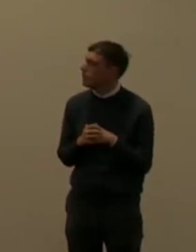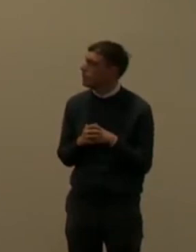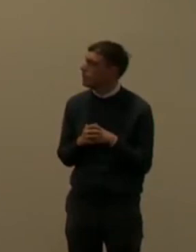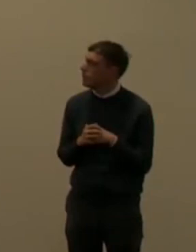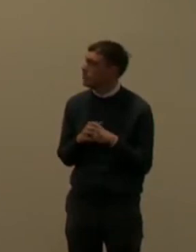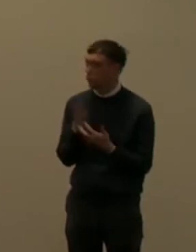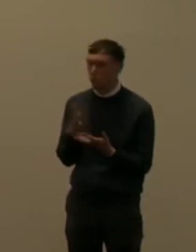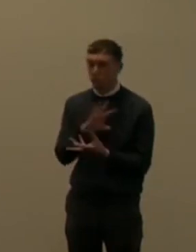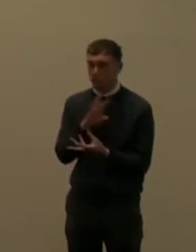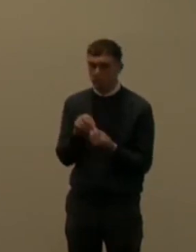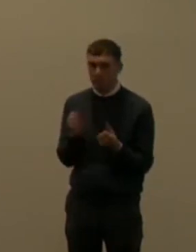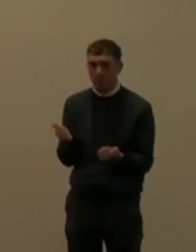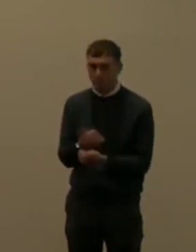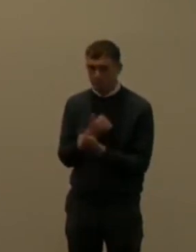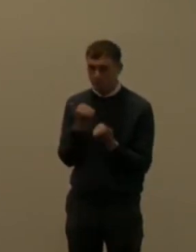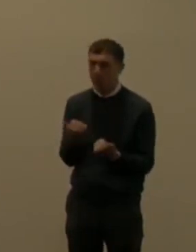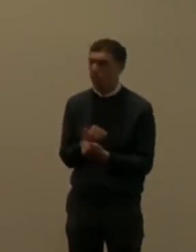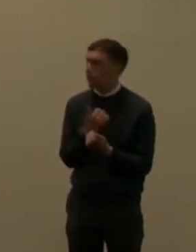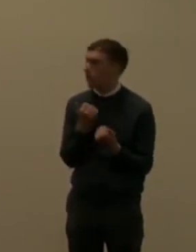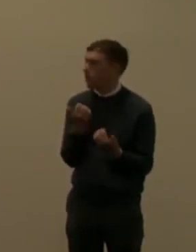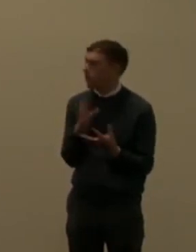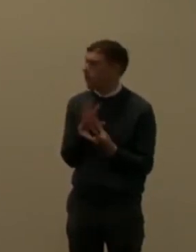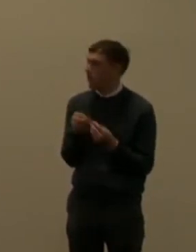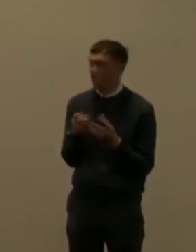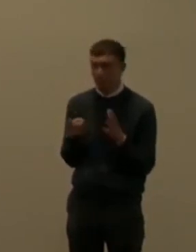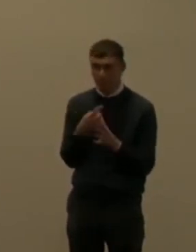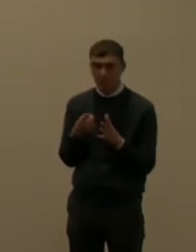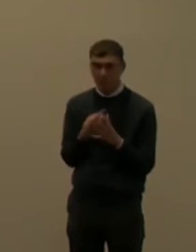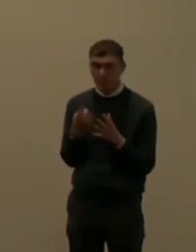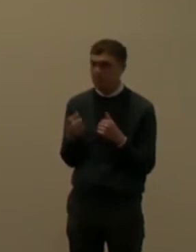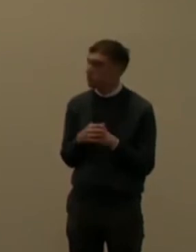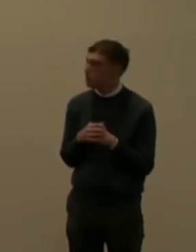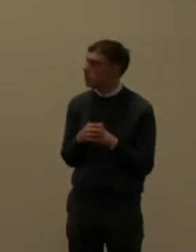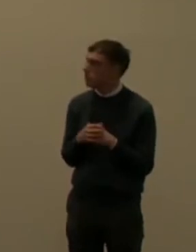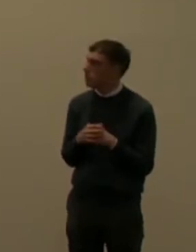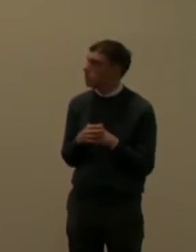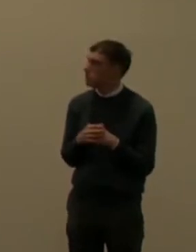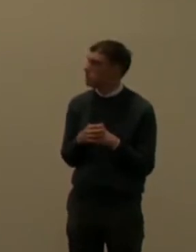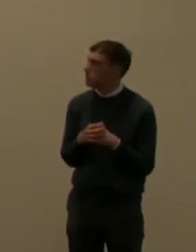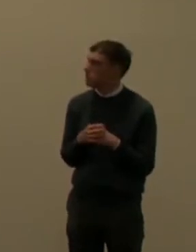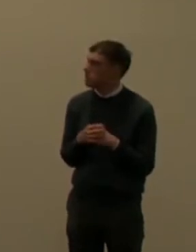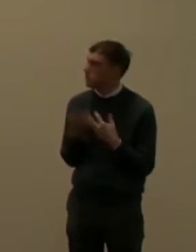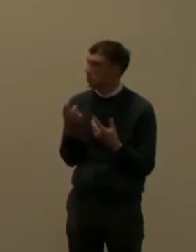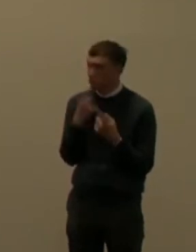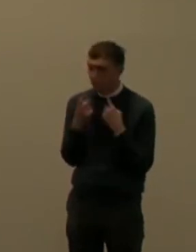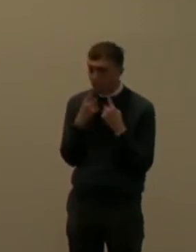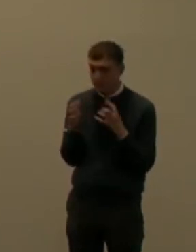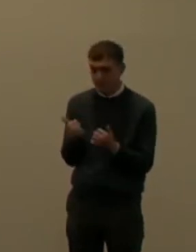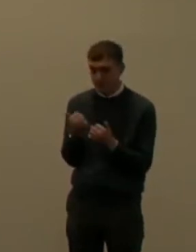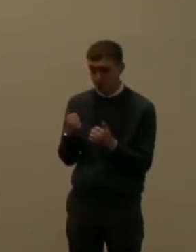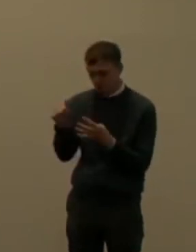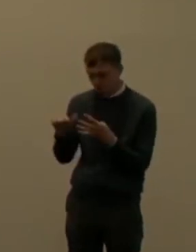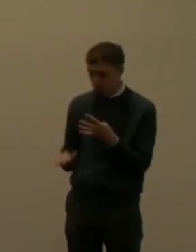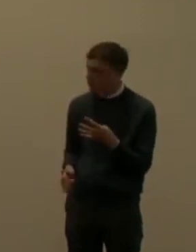So everything went well, everything is completely automated. we can just wait a bit for the test automation to finish. But